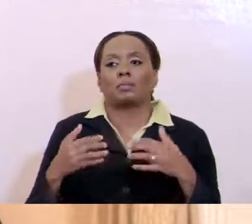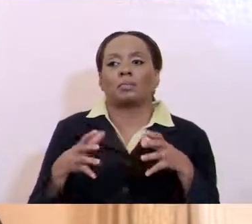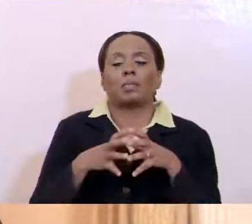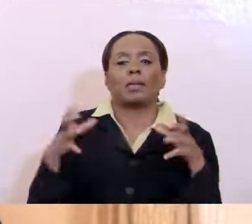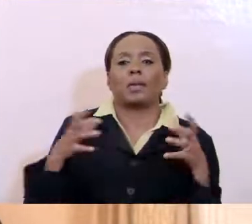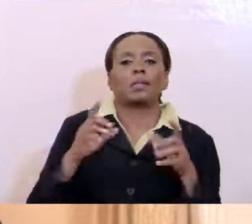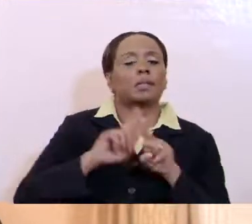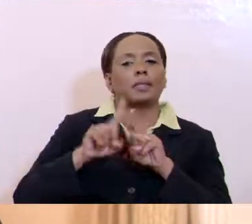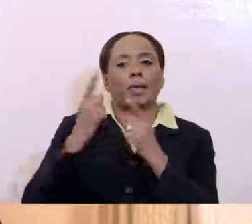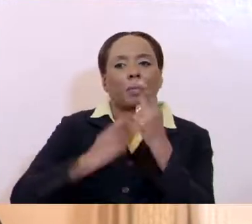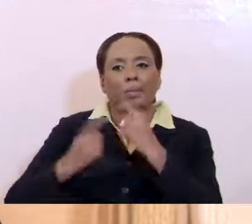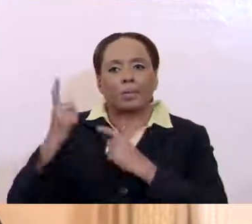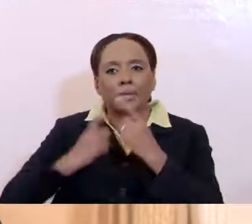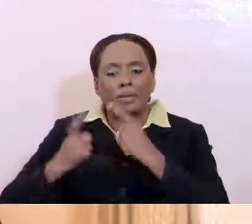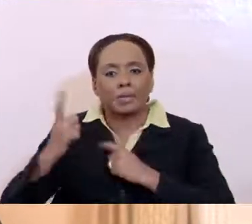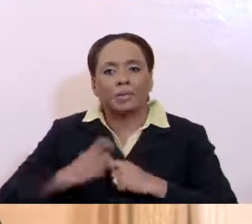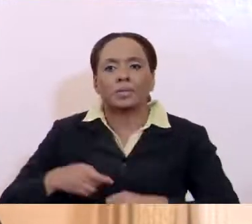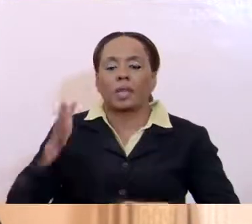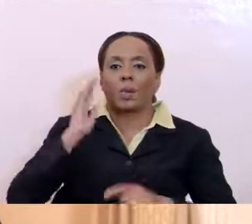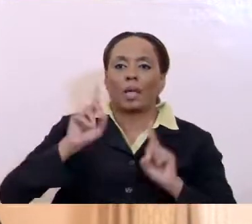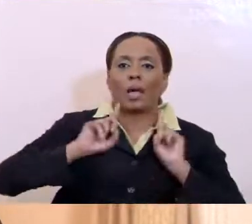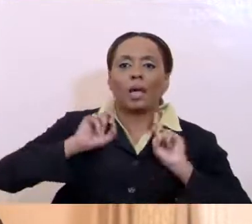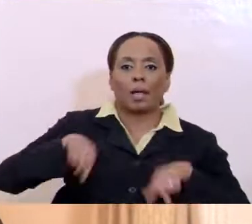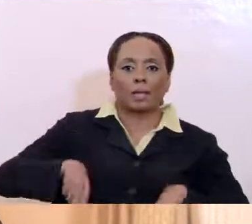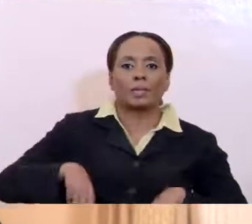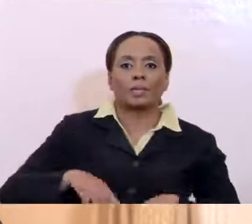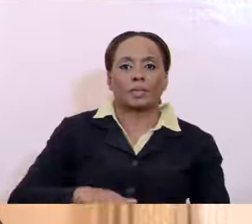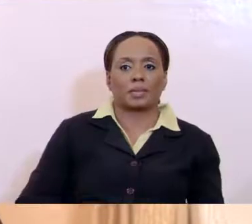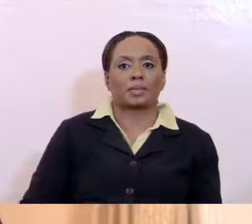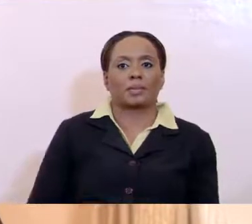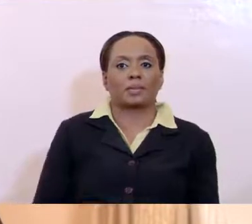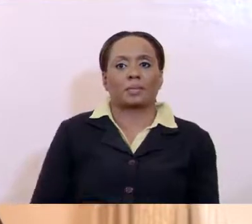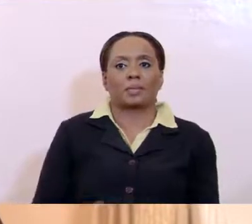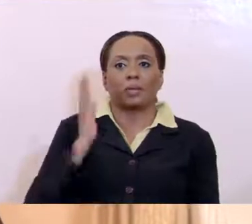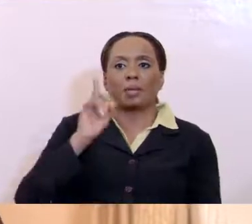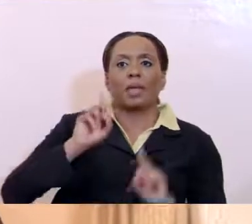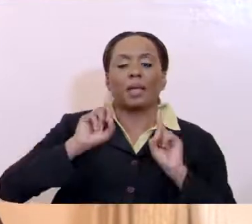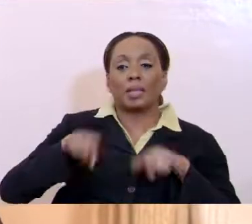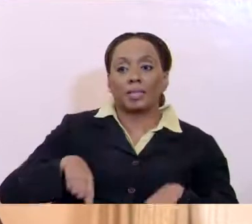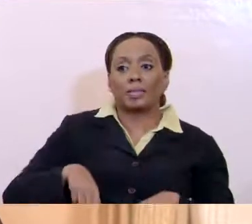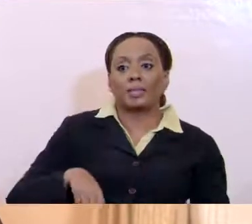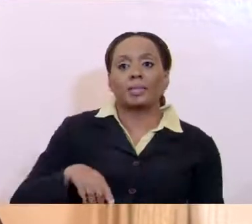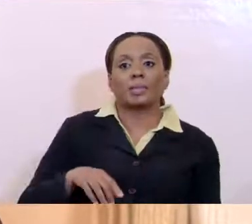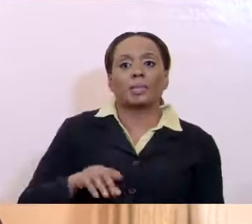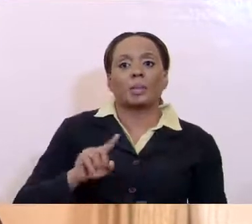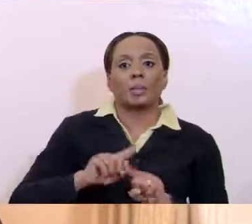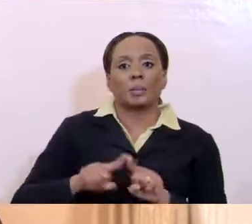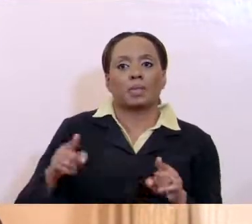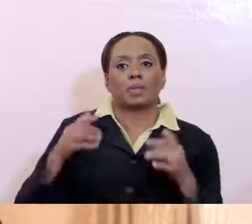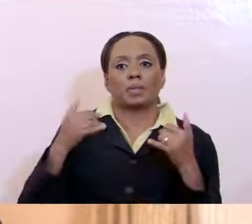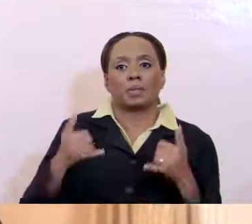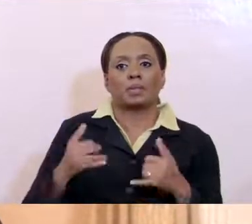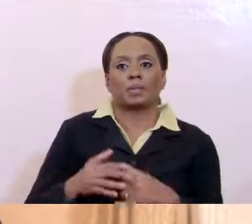of questions that have come in. We will answer those questions directly, but we want to.